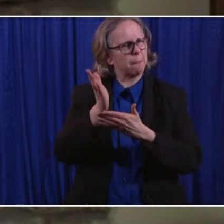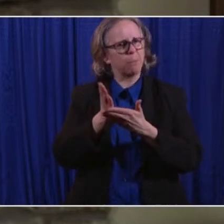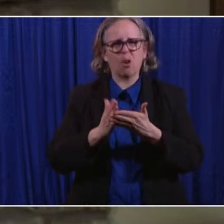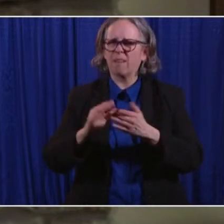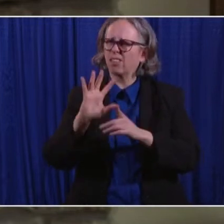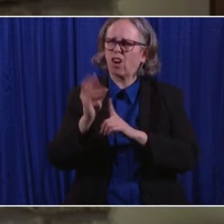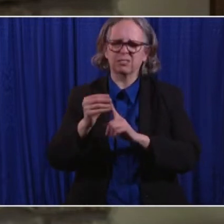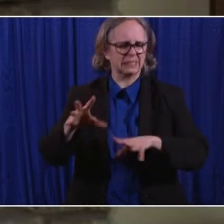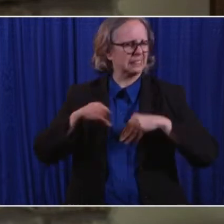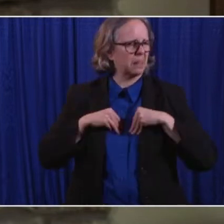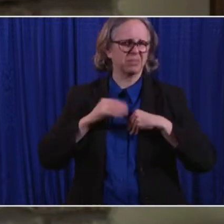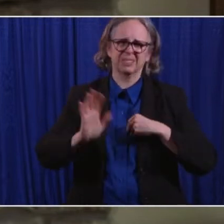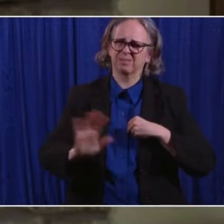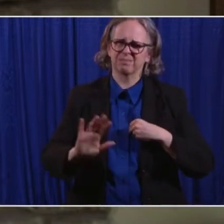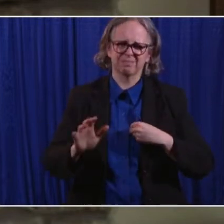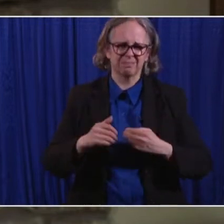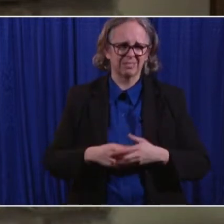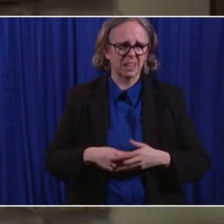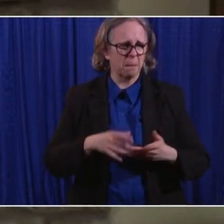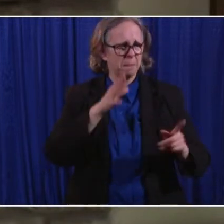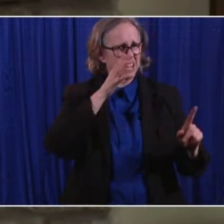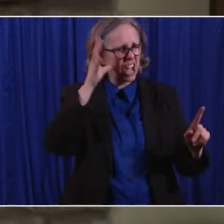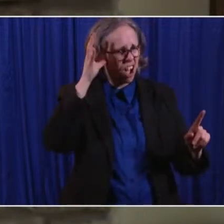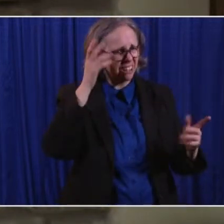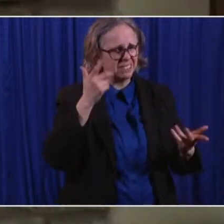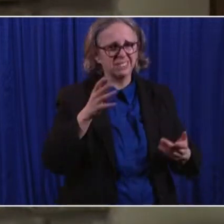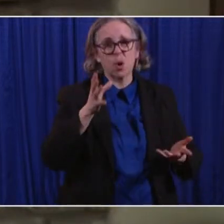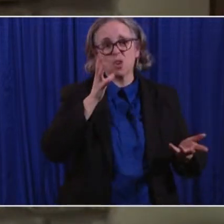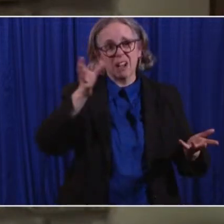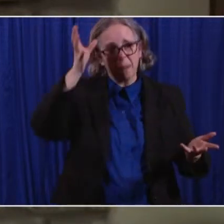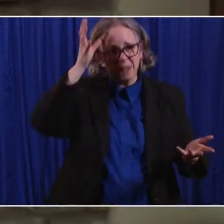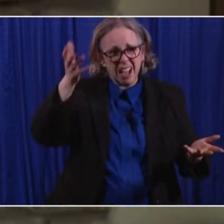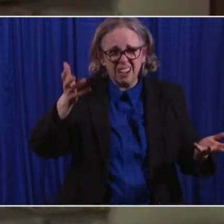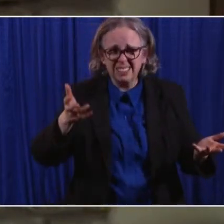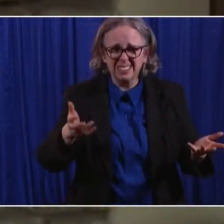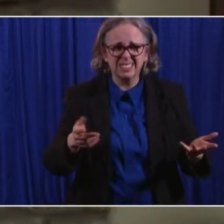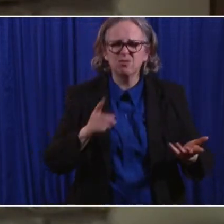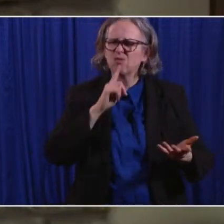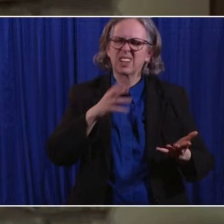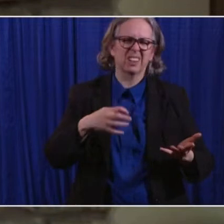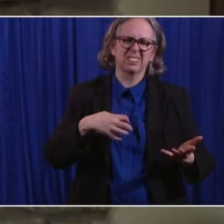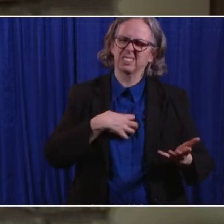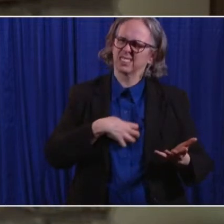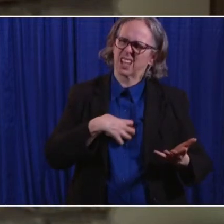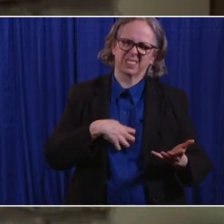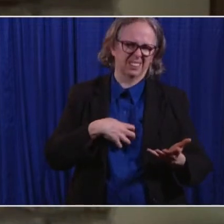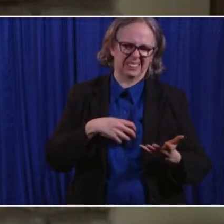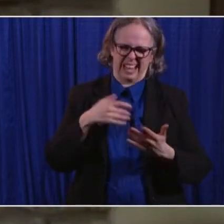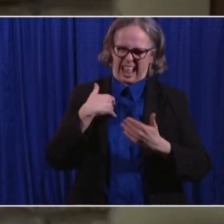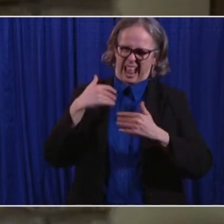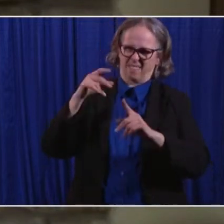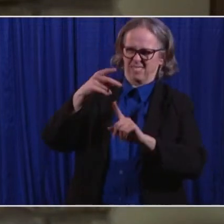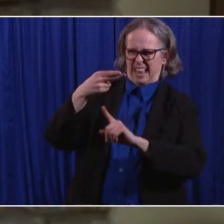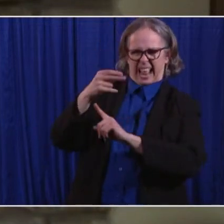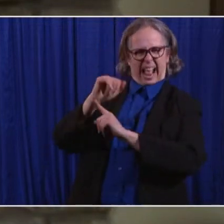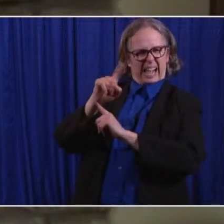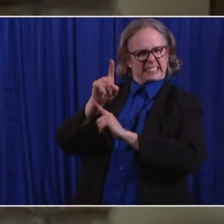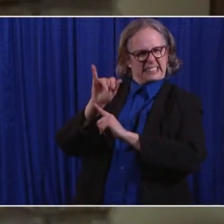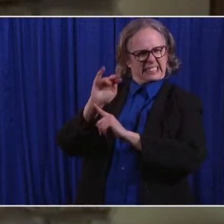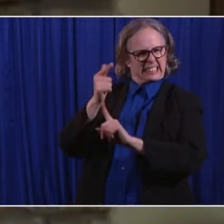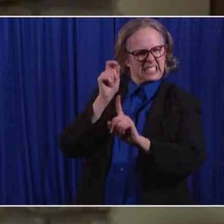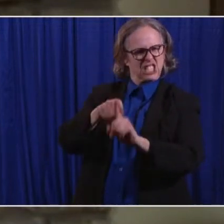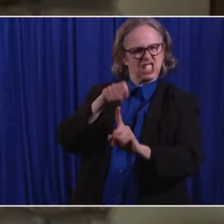As a parent, as a grandparent, it is just disgusting and just so very, very